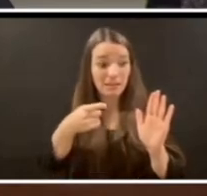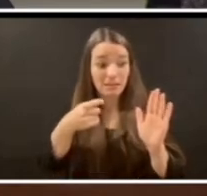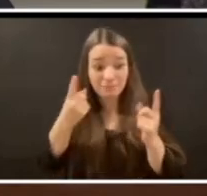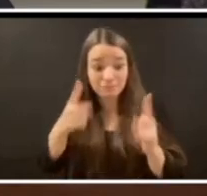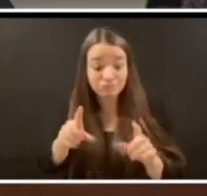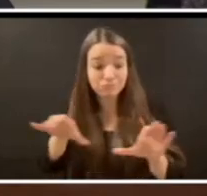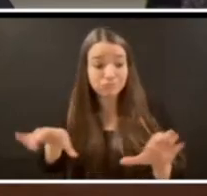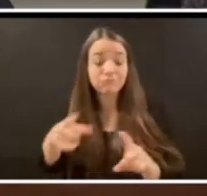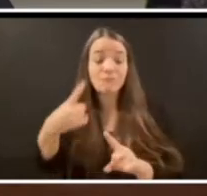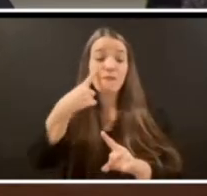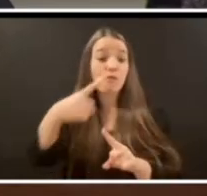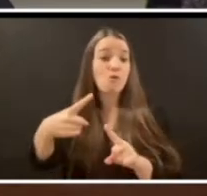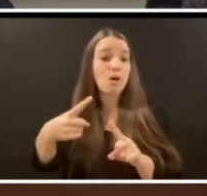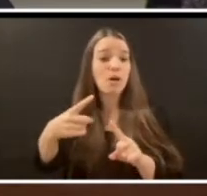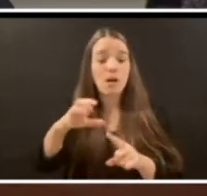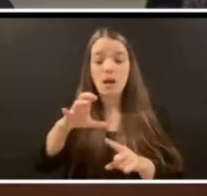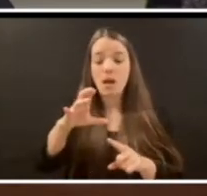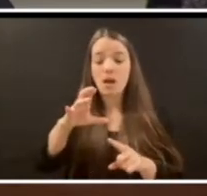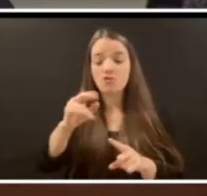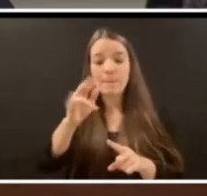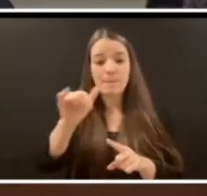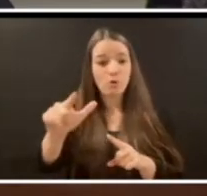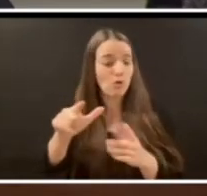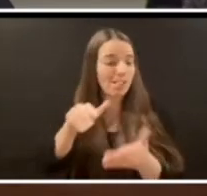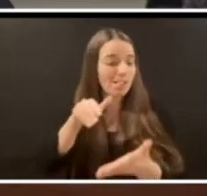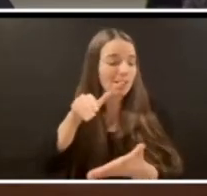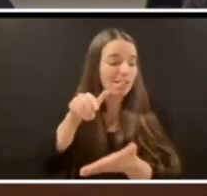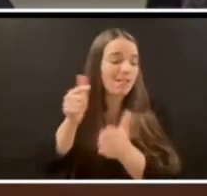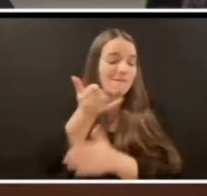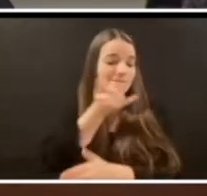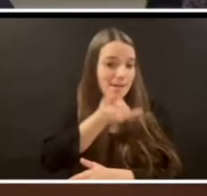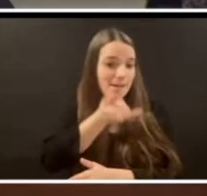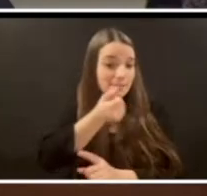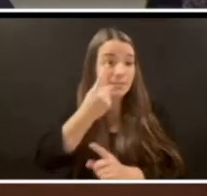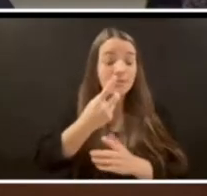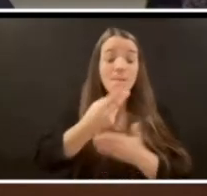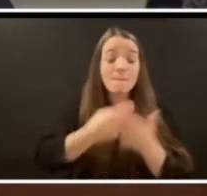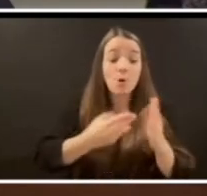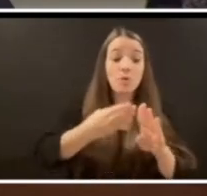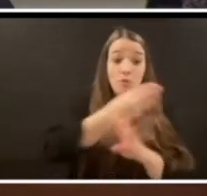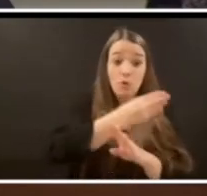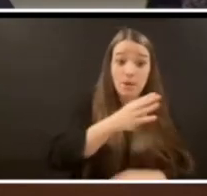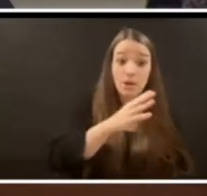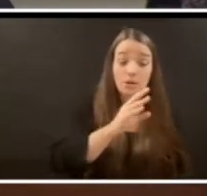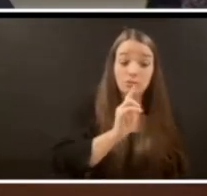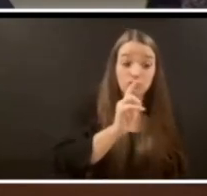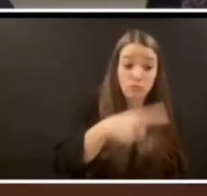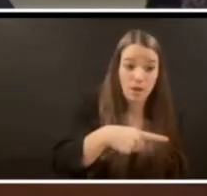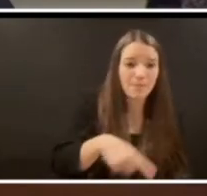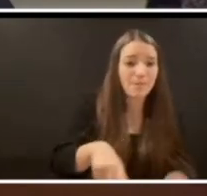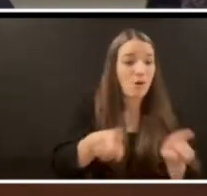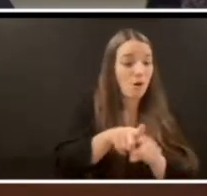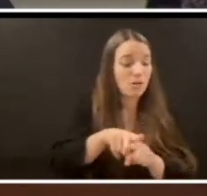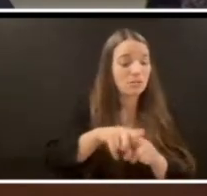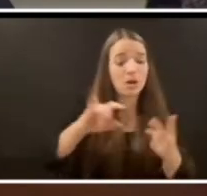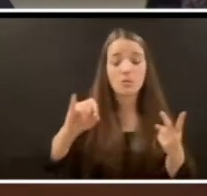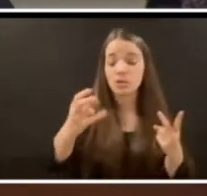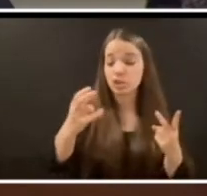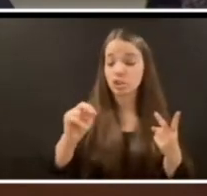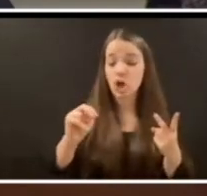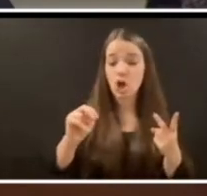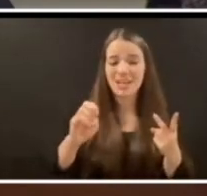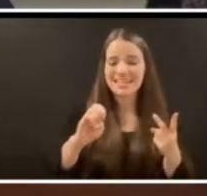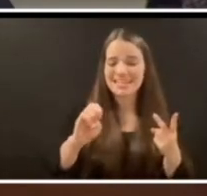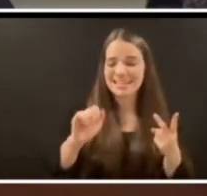The judge concluded that both former President Donald Trump and John Eastman likely